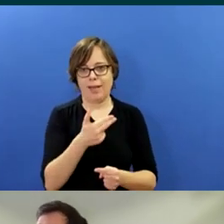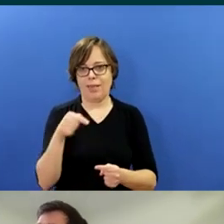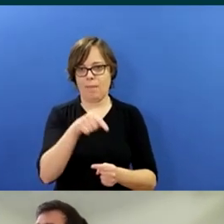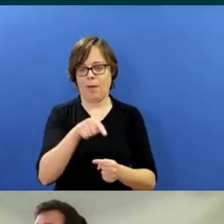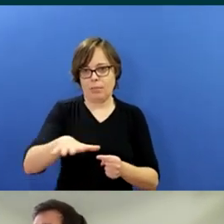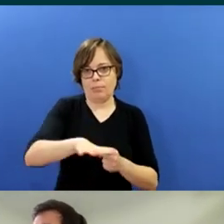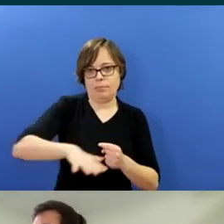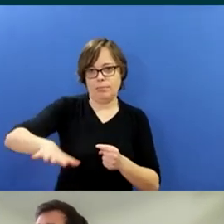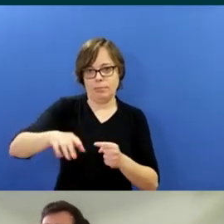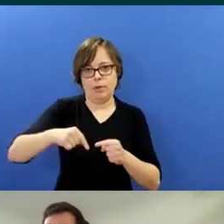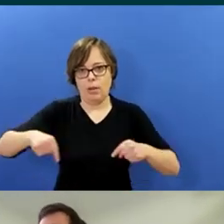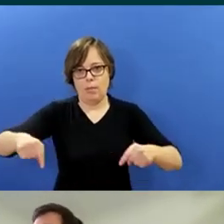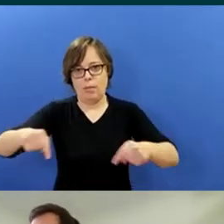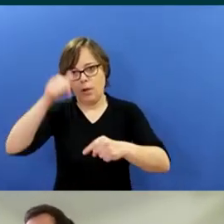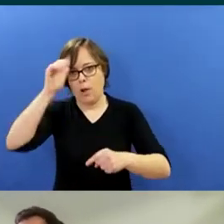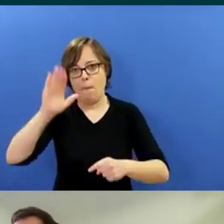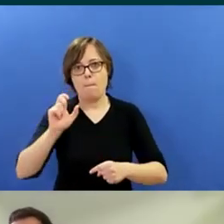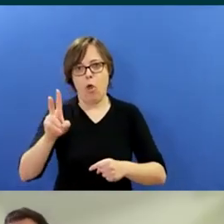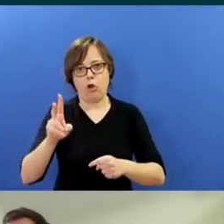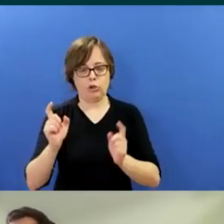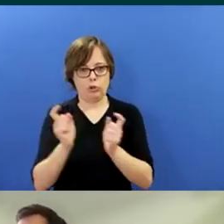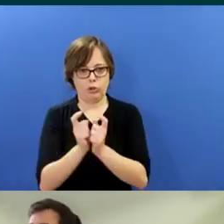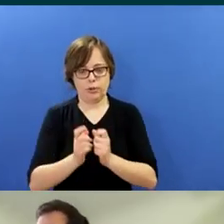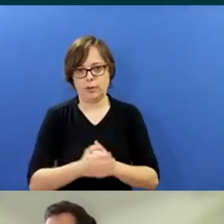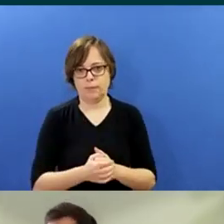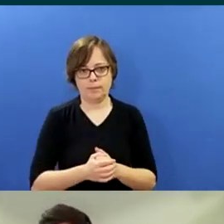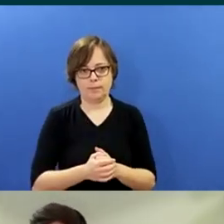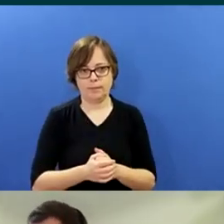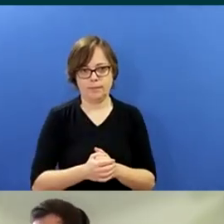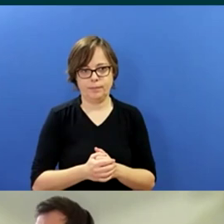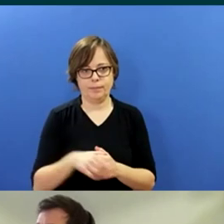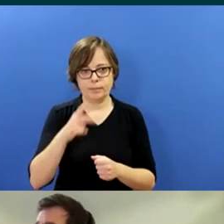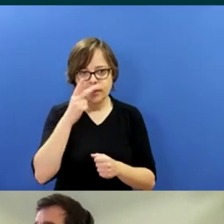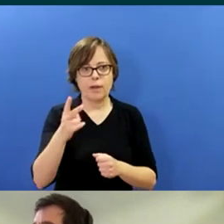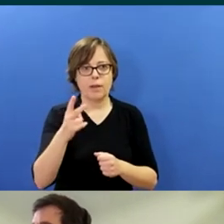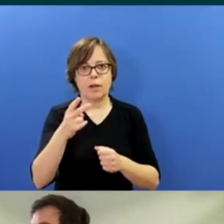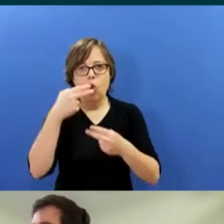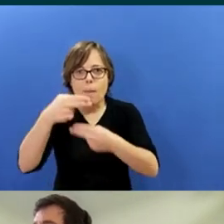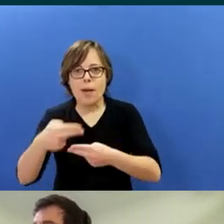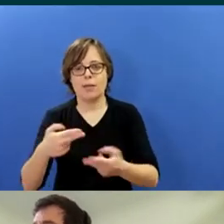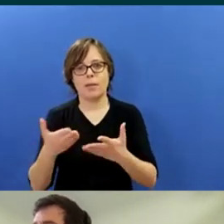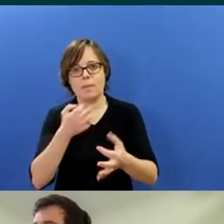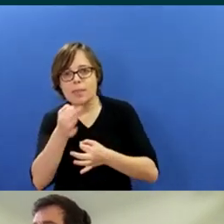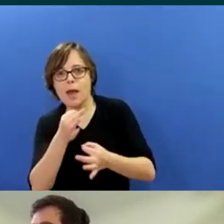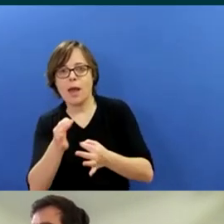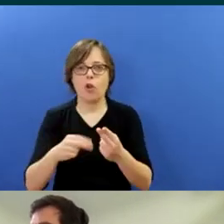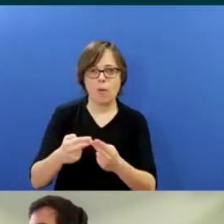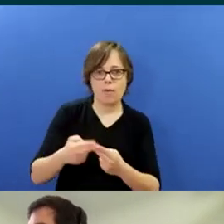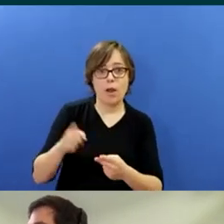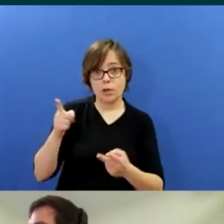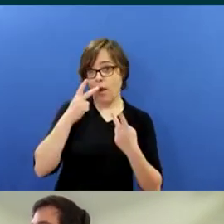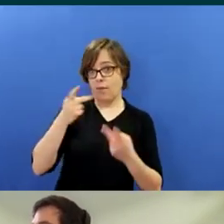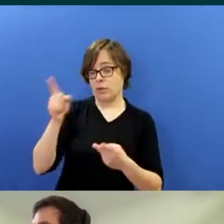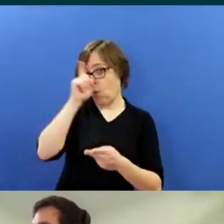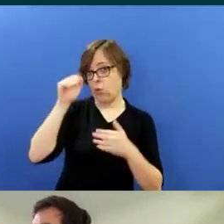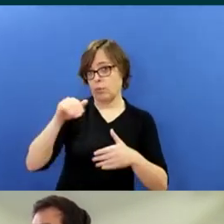here. And that shows a little bit the functionality of the platform. The people are able to set comments and they can reply